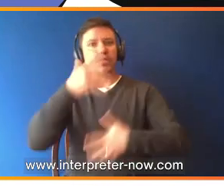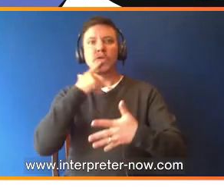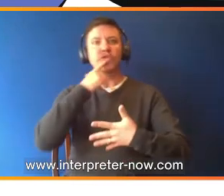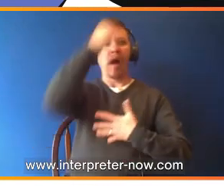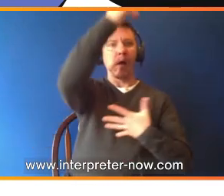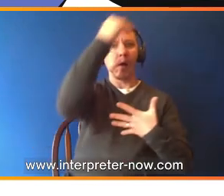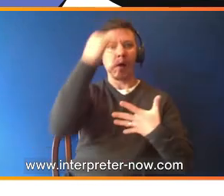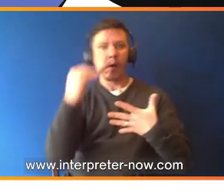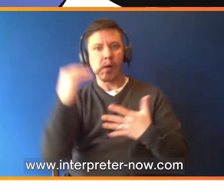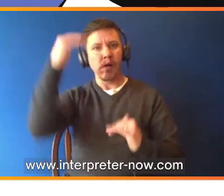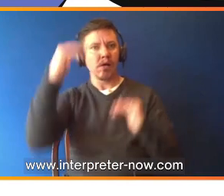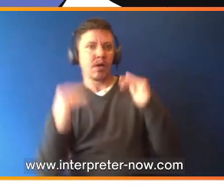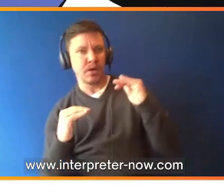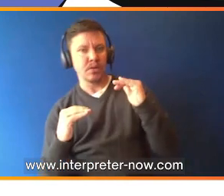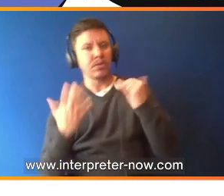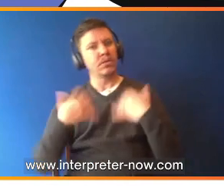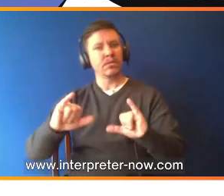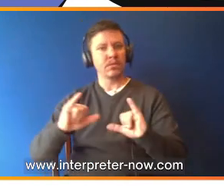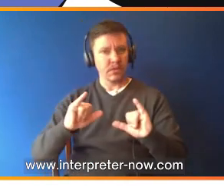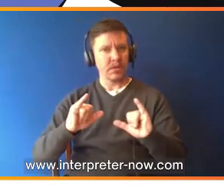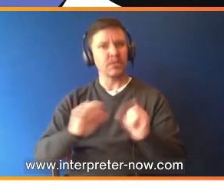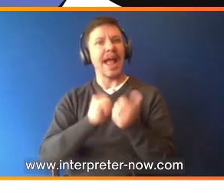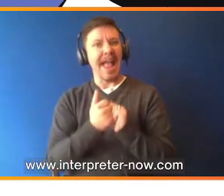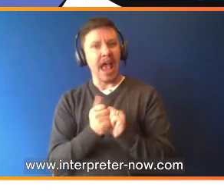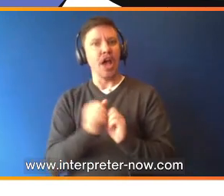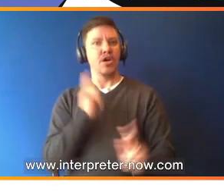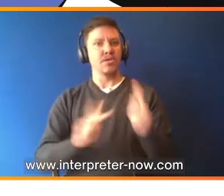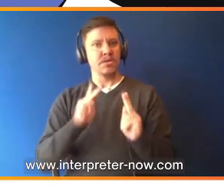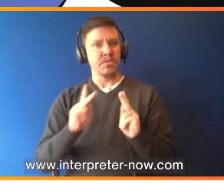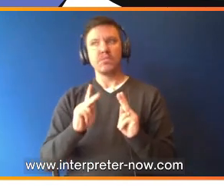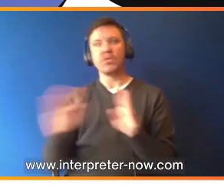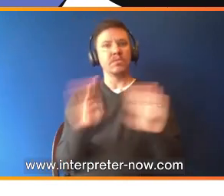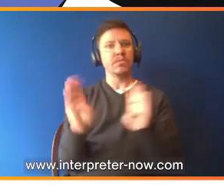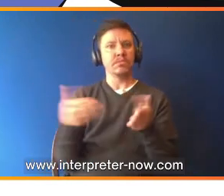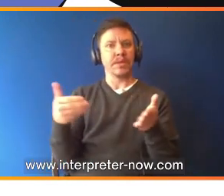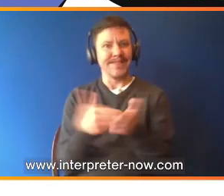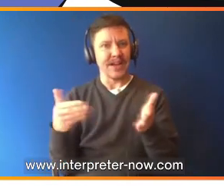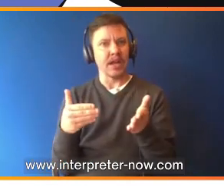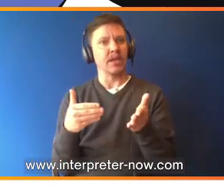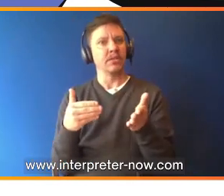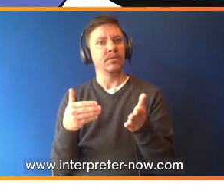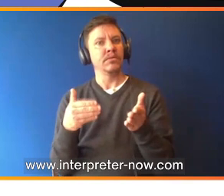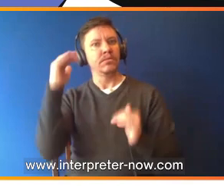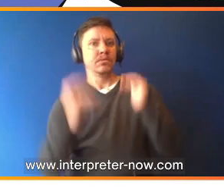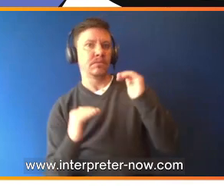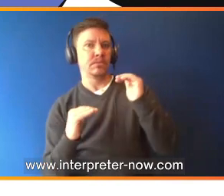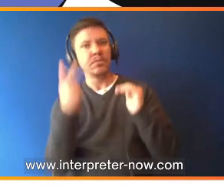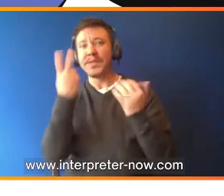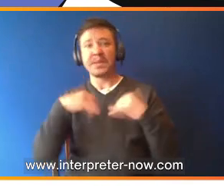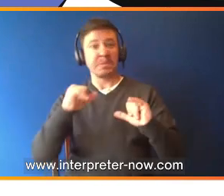Germany or in the UK compared to the US, we're still seeing social hierarchies. And we're still